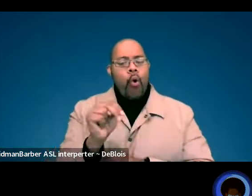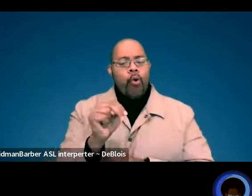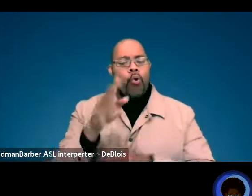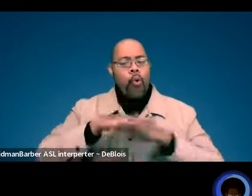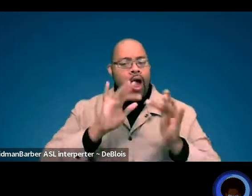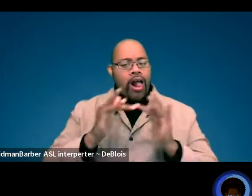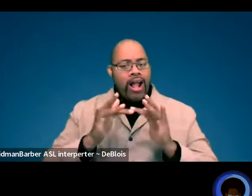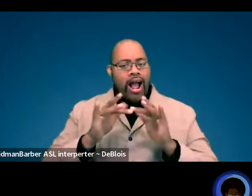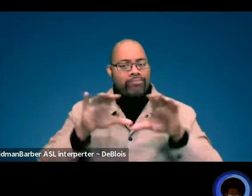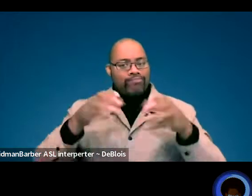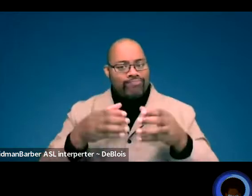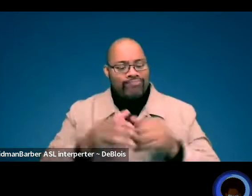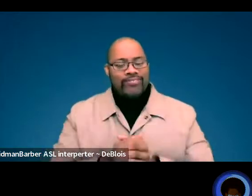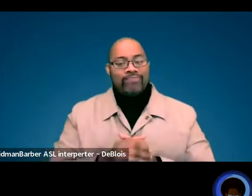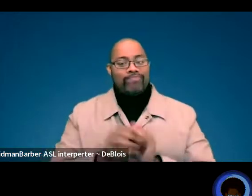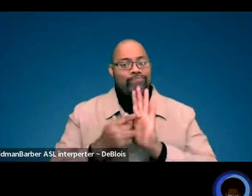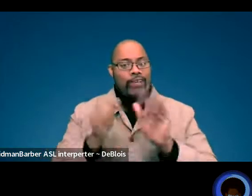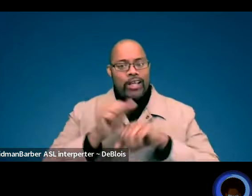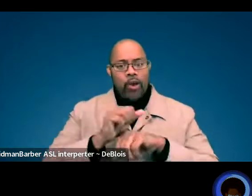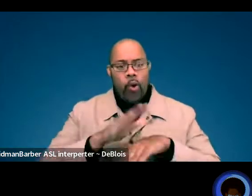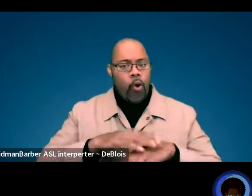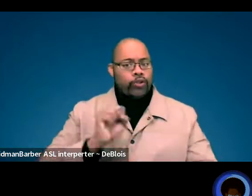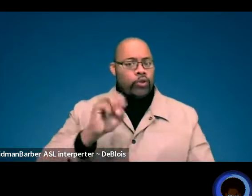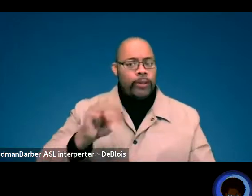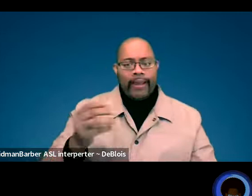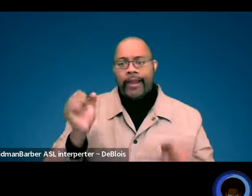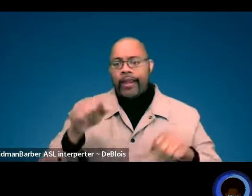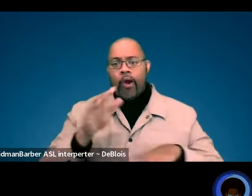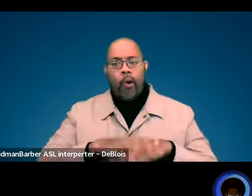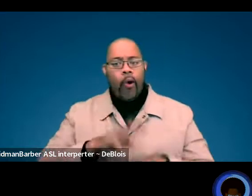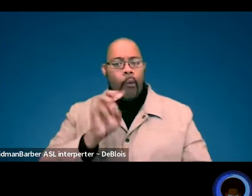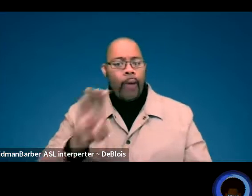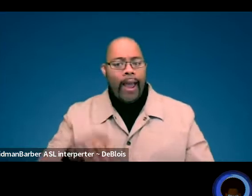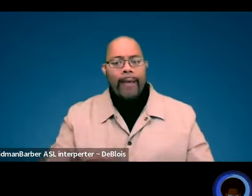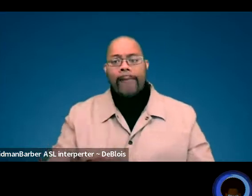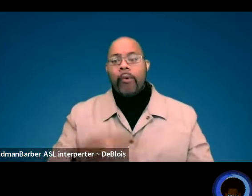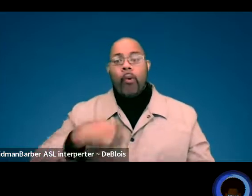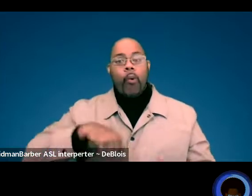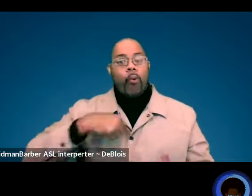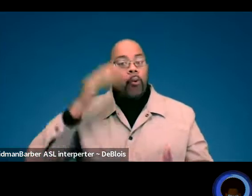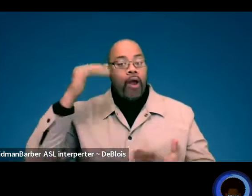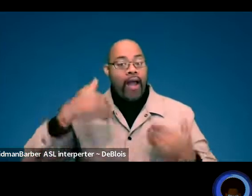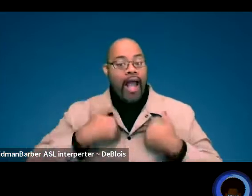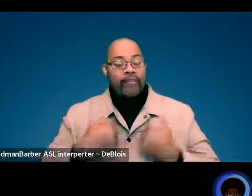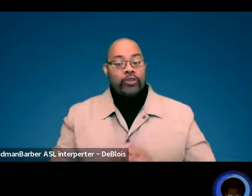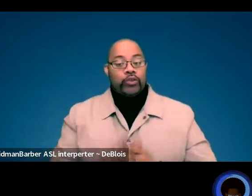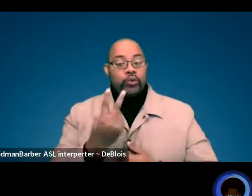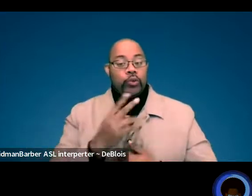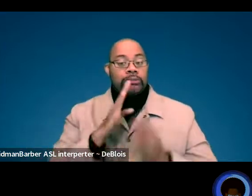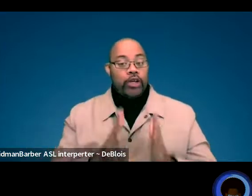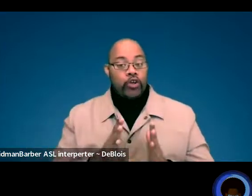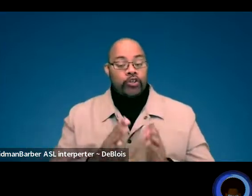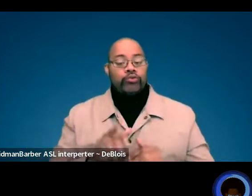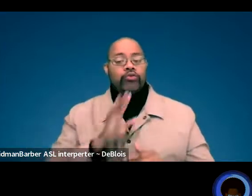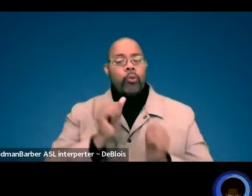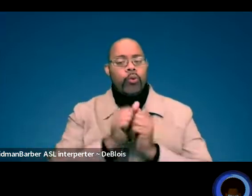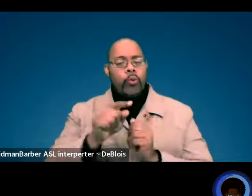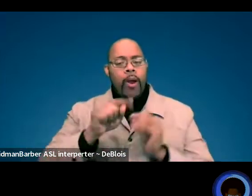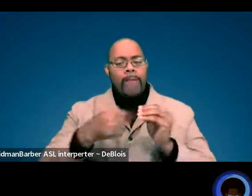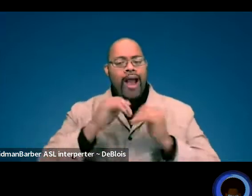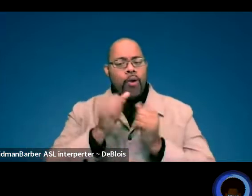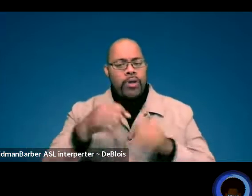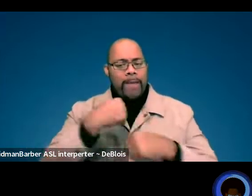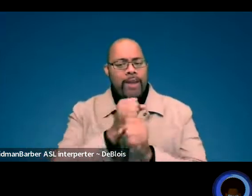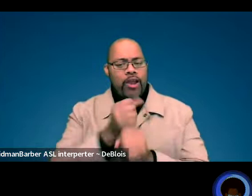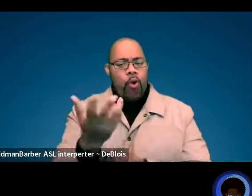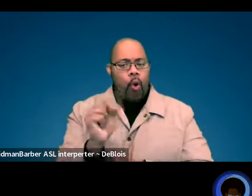online presence. So this could be on social media, this could be on the web. We're going to have two speakers talk with you about how you can